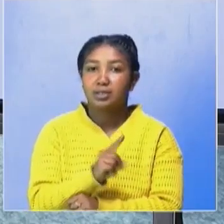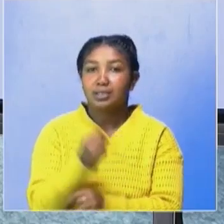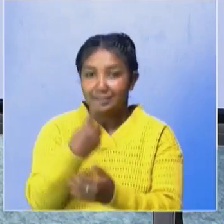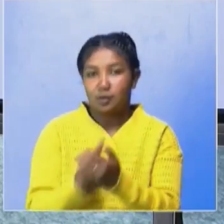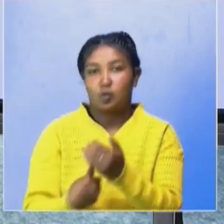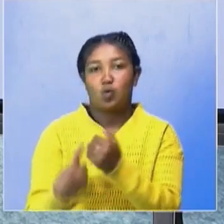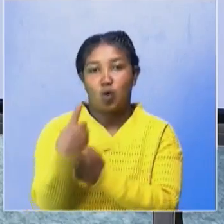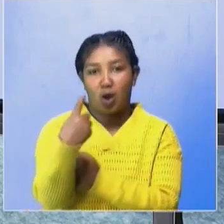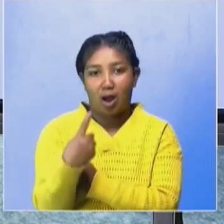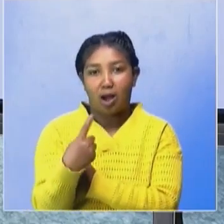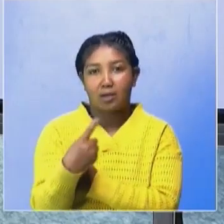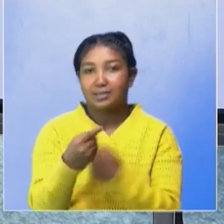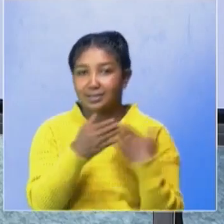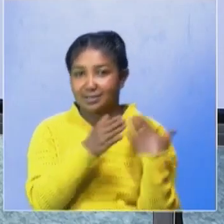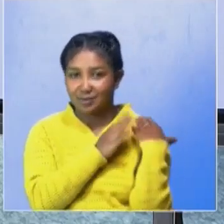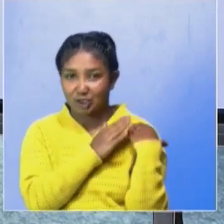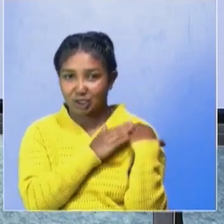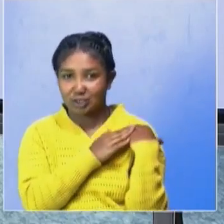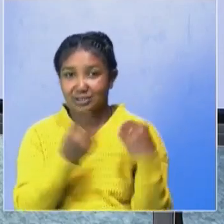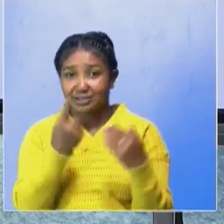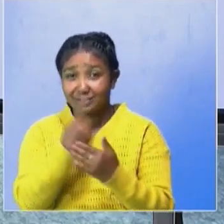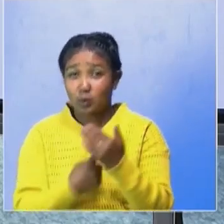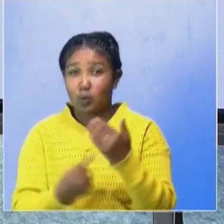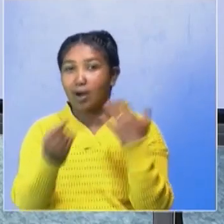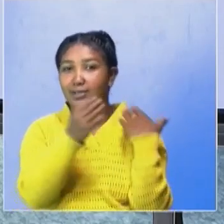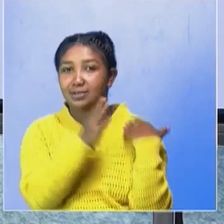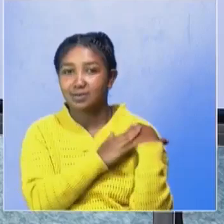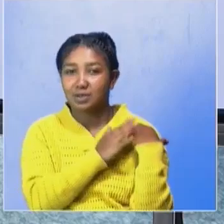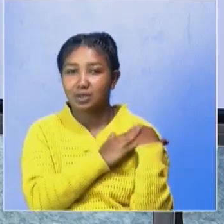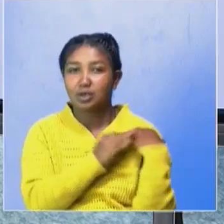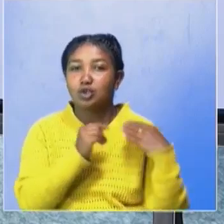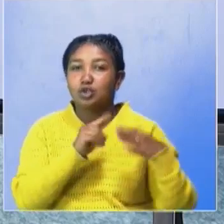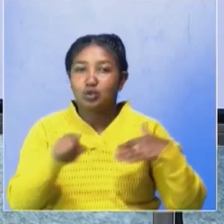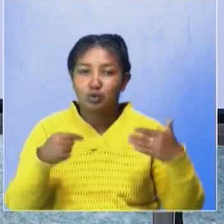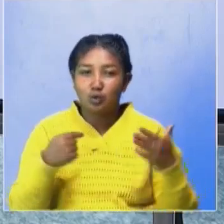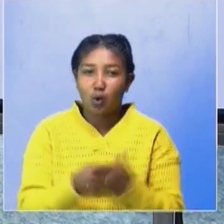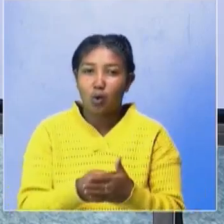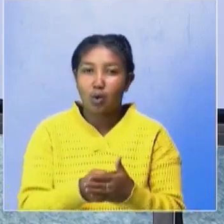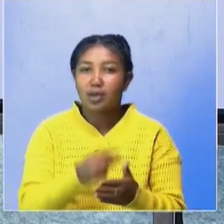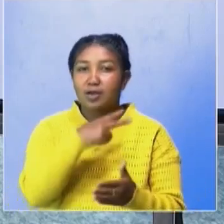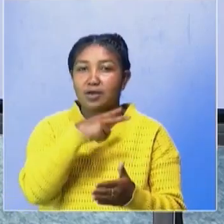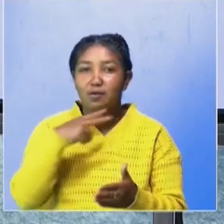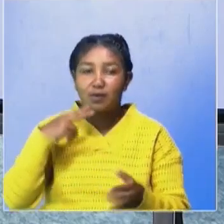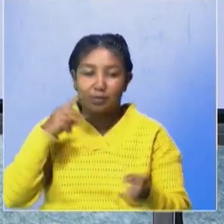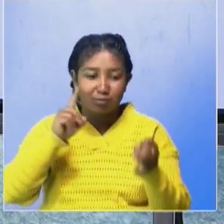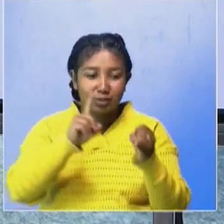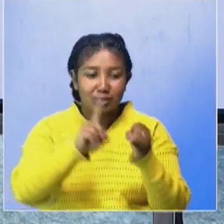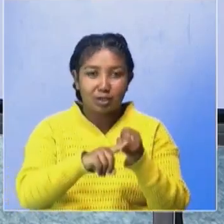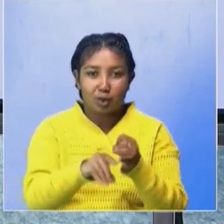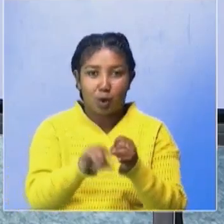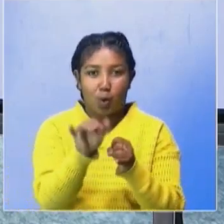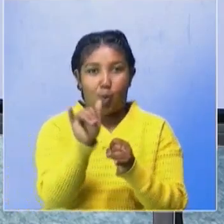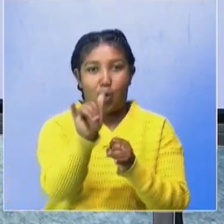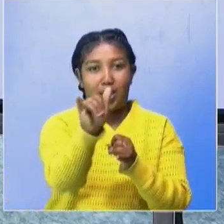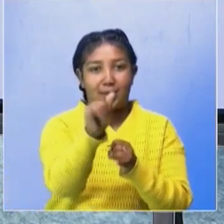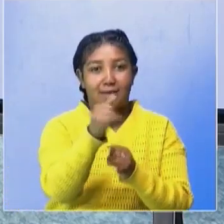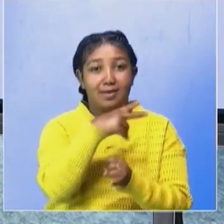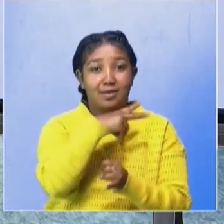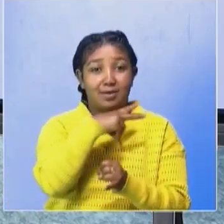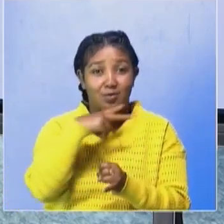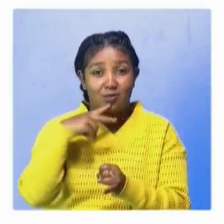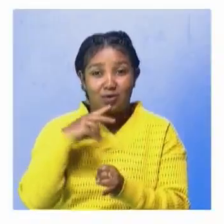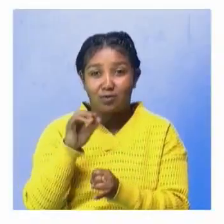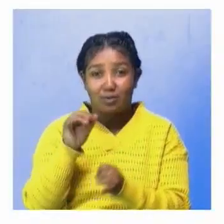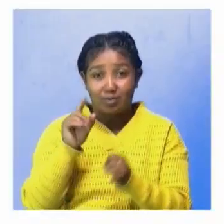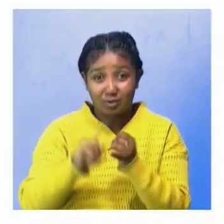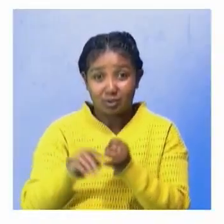Singular subjects. Singular subjects. So a verb ending with Y. A verb